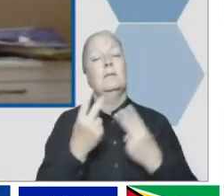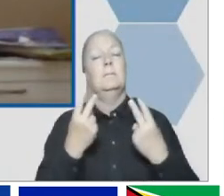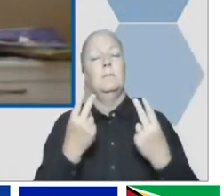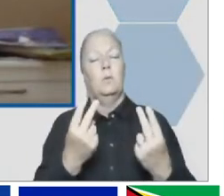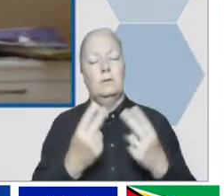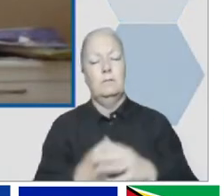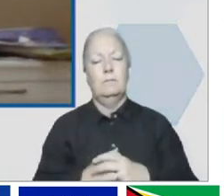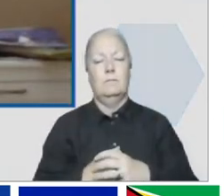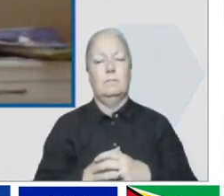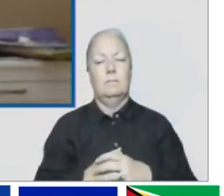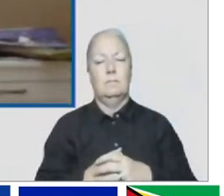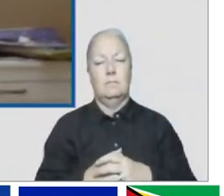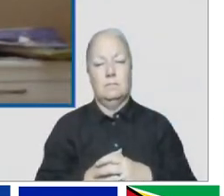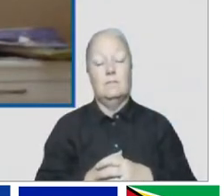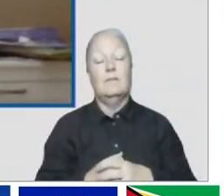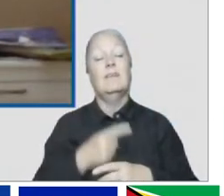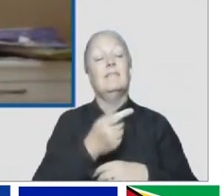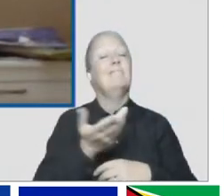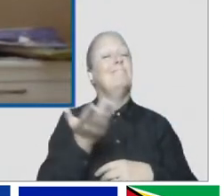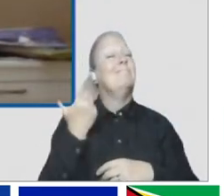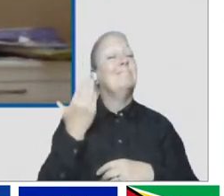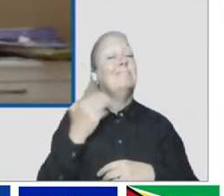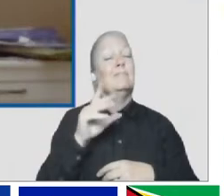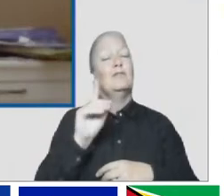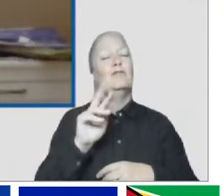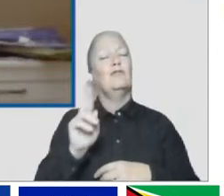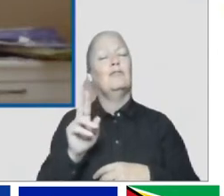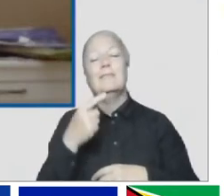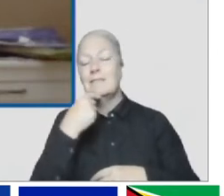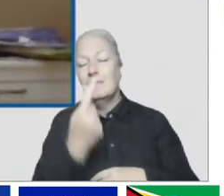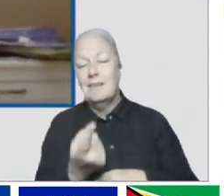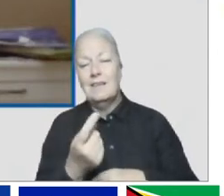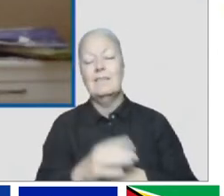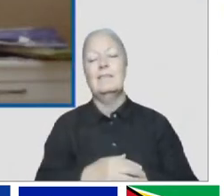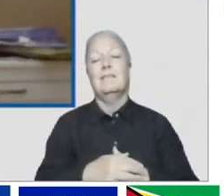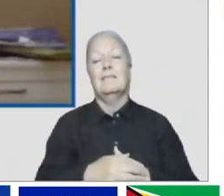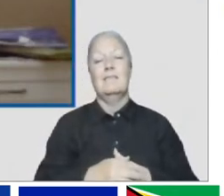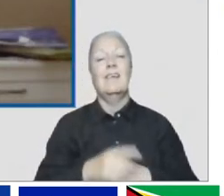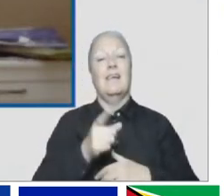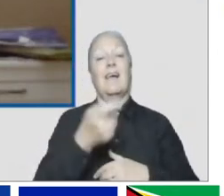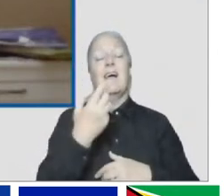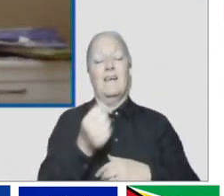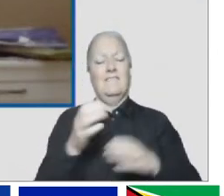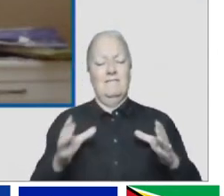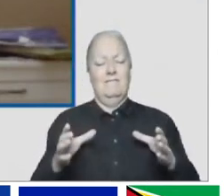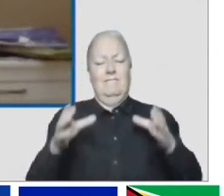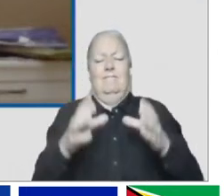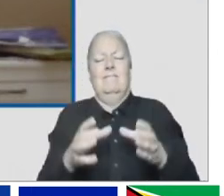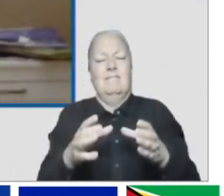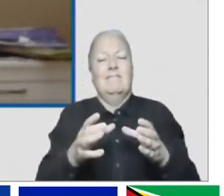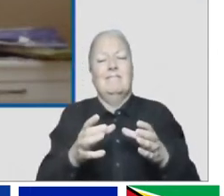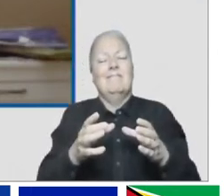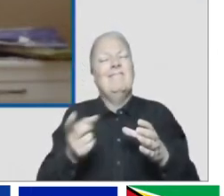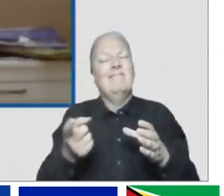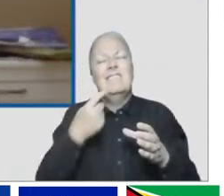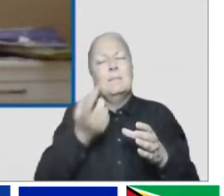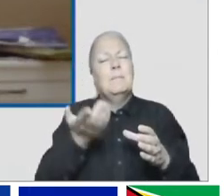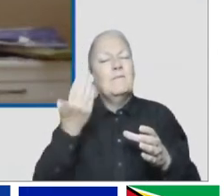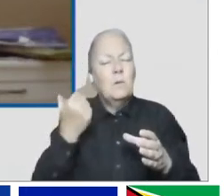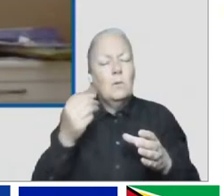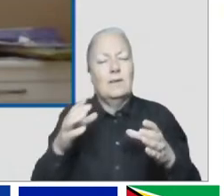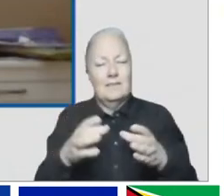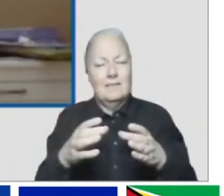that we saw that it is a collective efforts that actually took all of us together, and technology